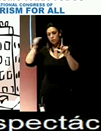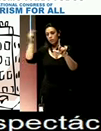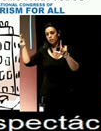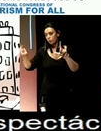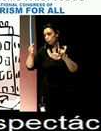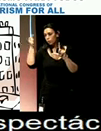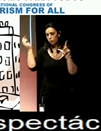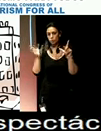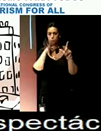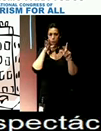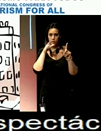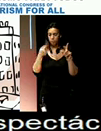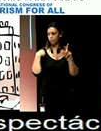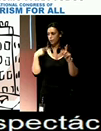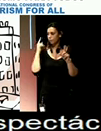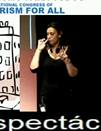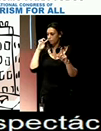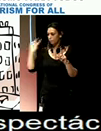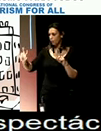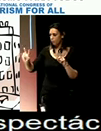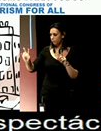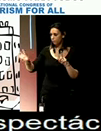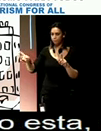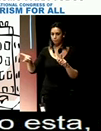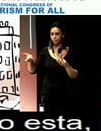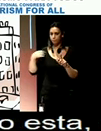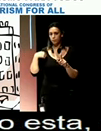I show you this drawing because it represents